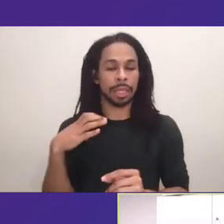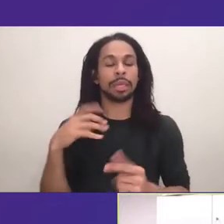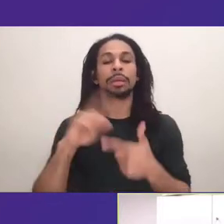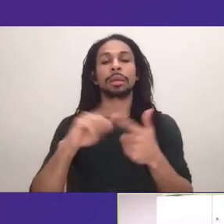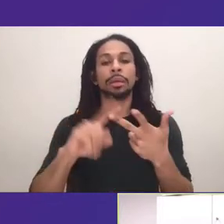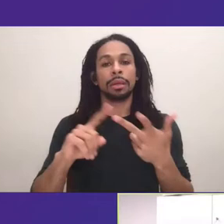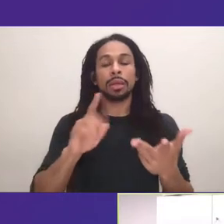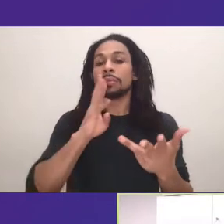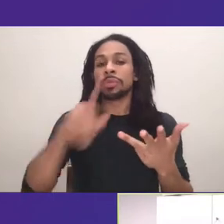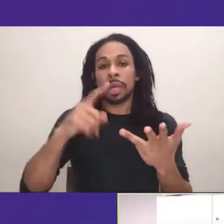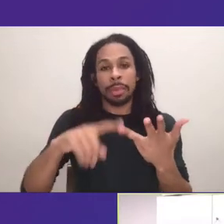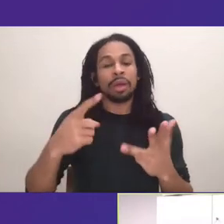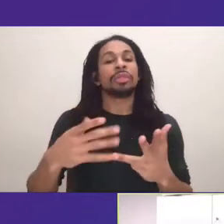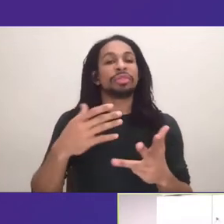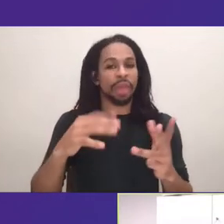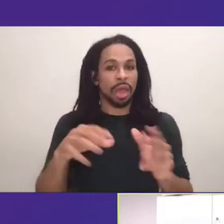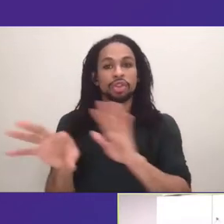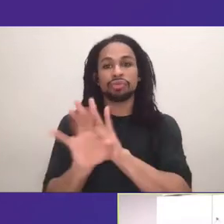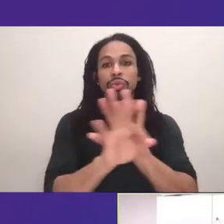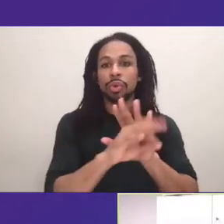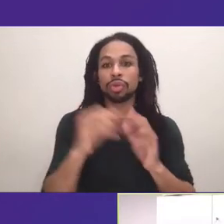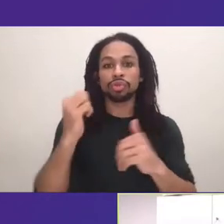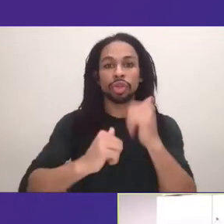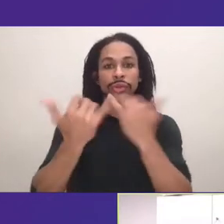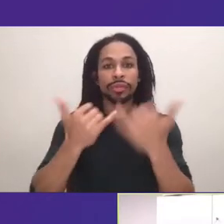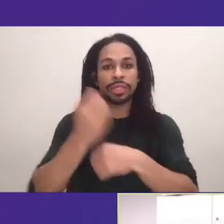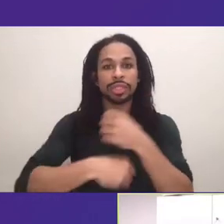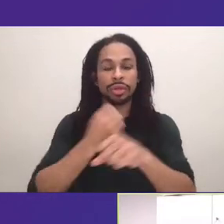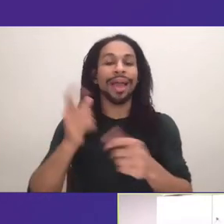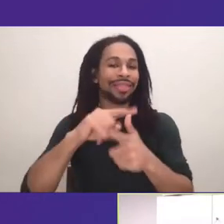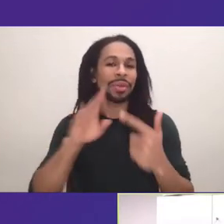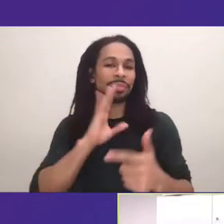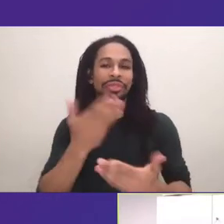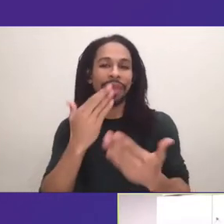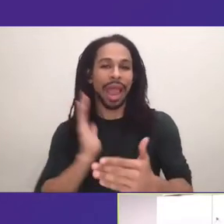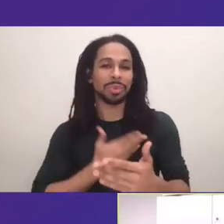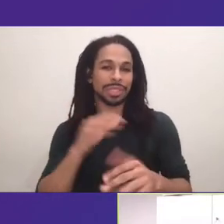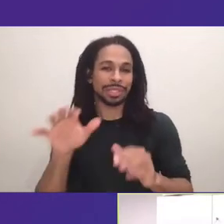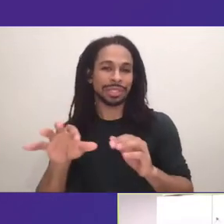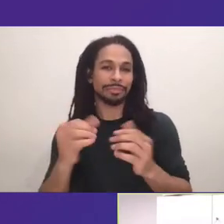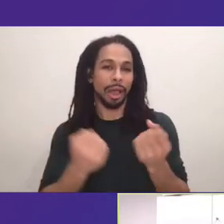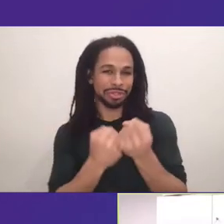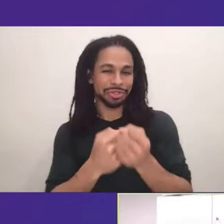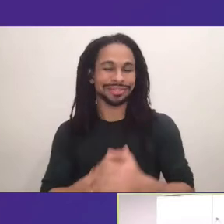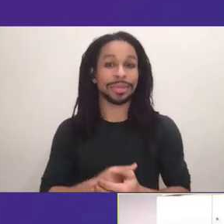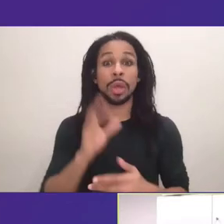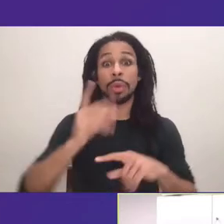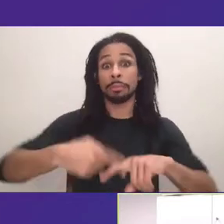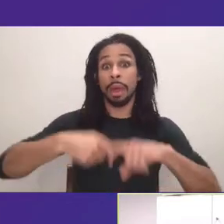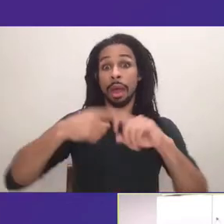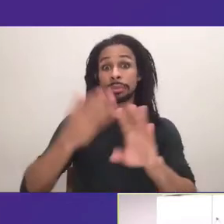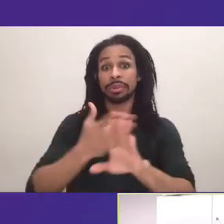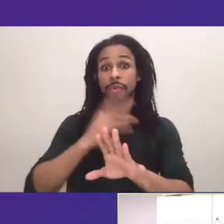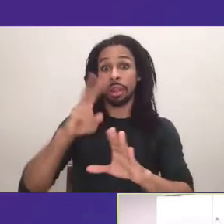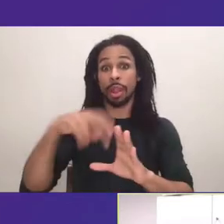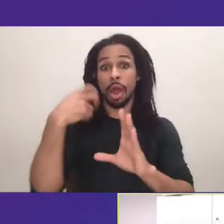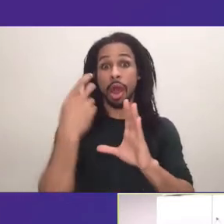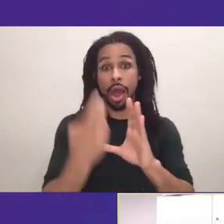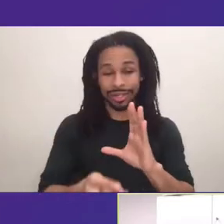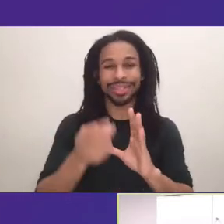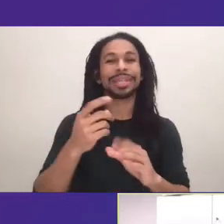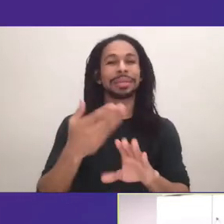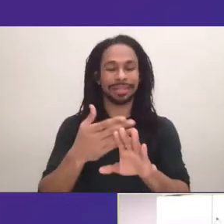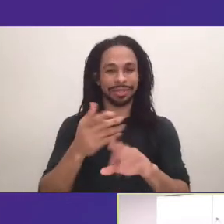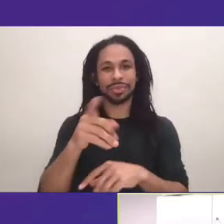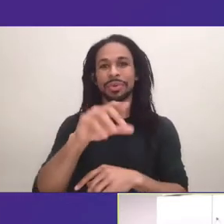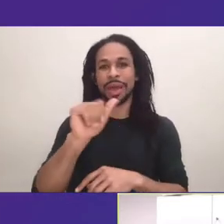curatorial structure this year, and we'll thank our sponsors. We'll take a pause before launching into Alejandra's New York City